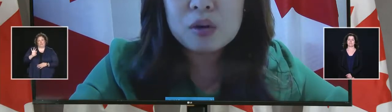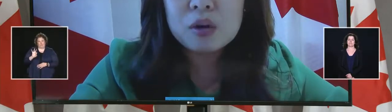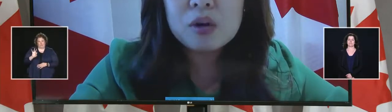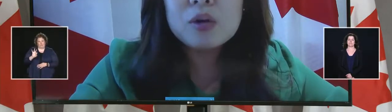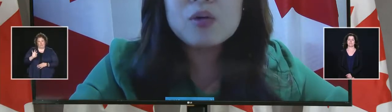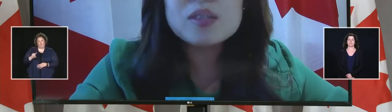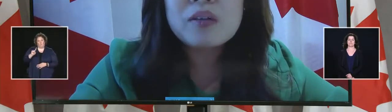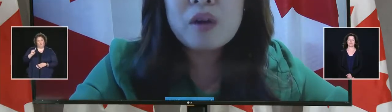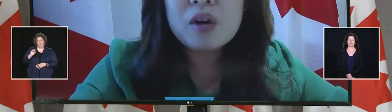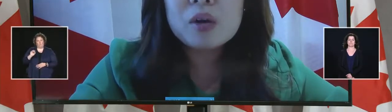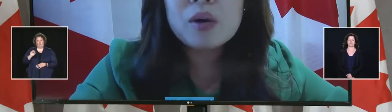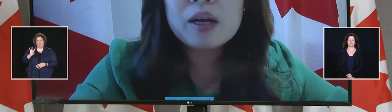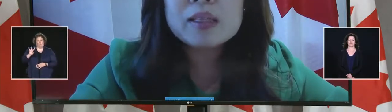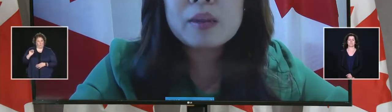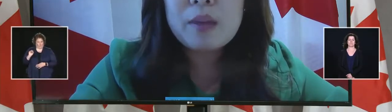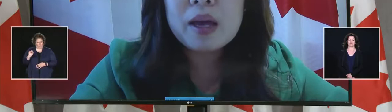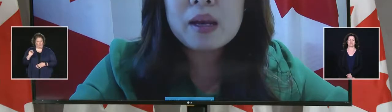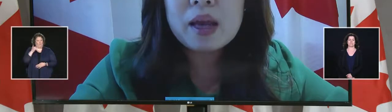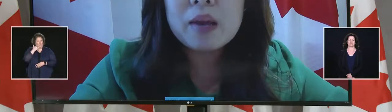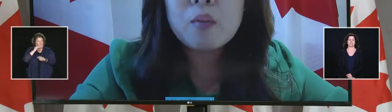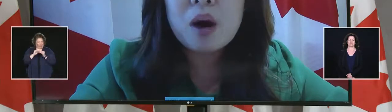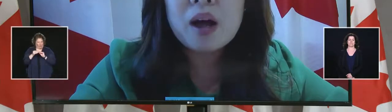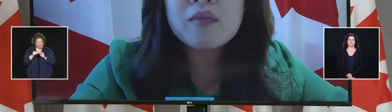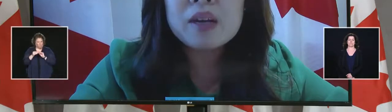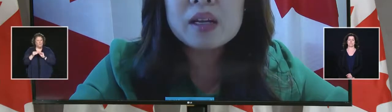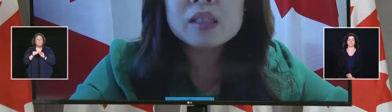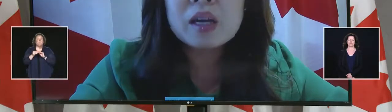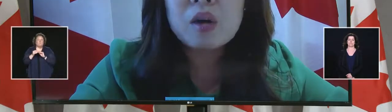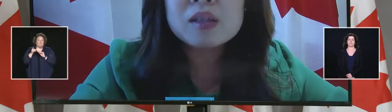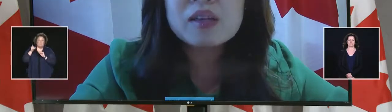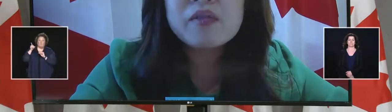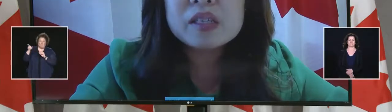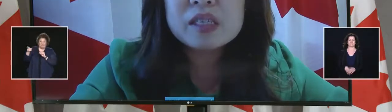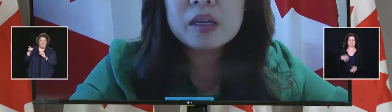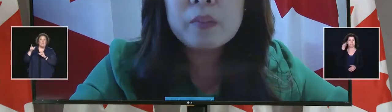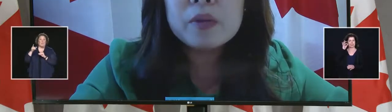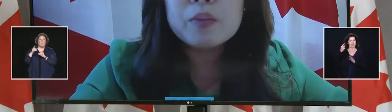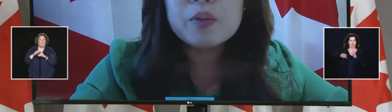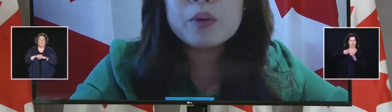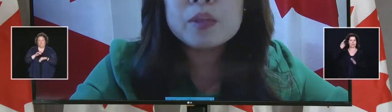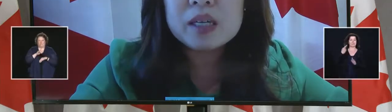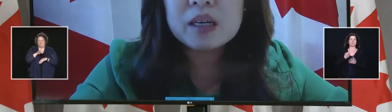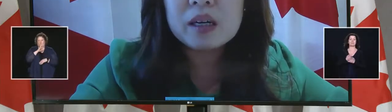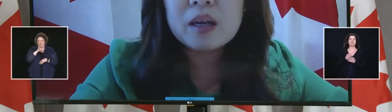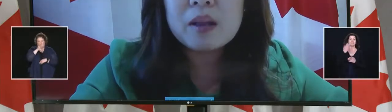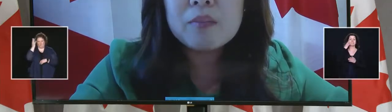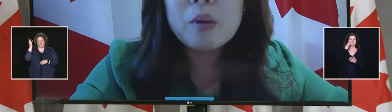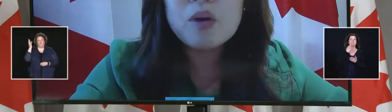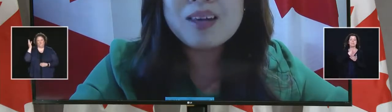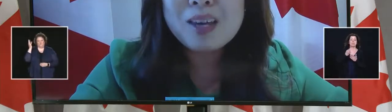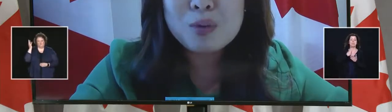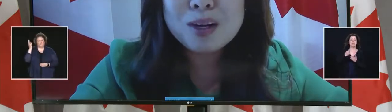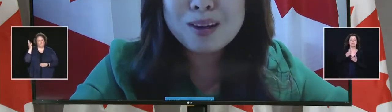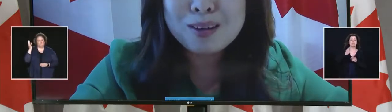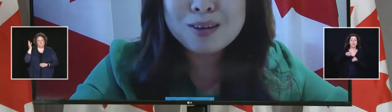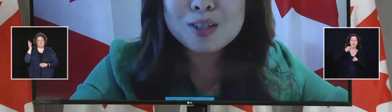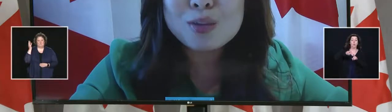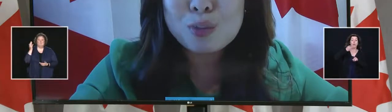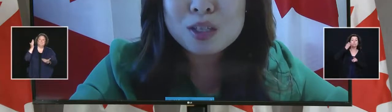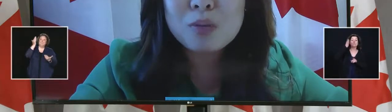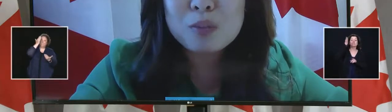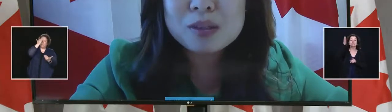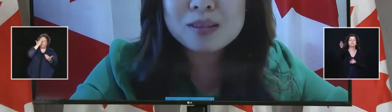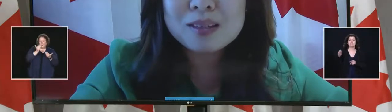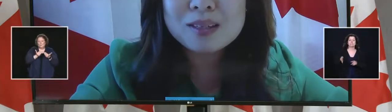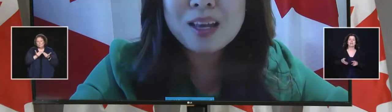1-866-989-1080. Nous savons que les semaines et mois à venir seront difficiles pour plusieurs, but we'll keep working hard to